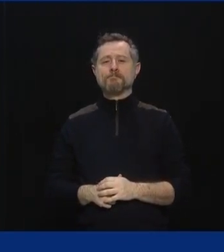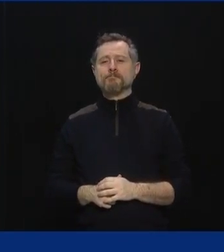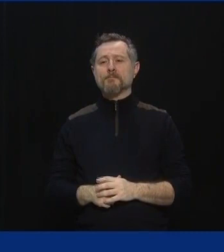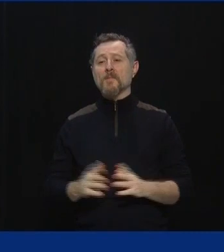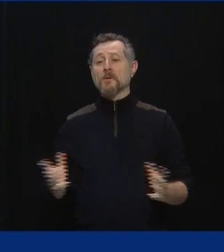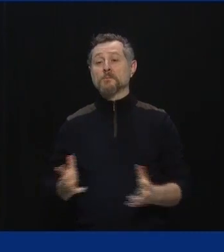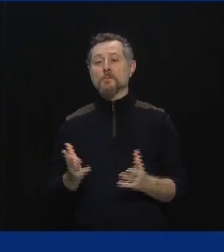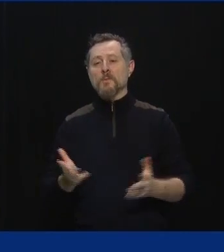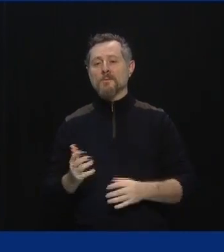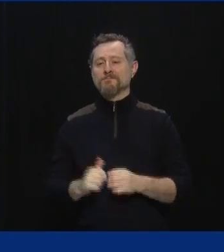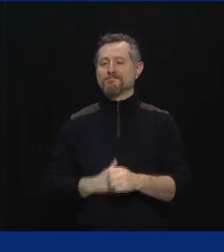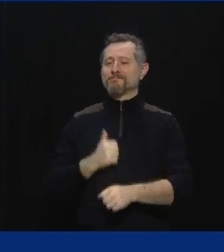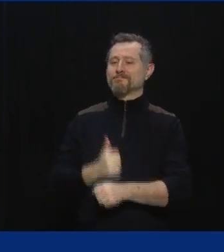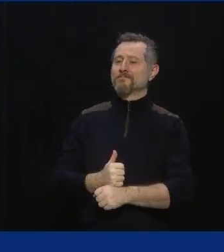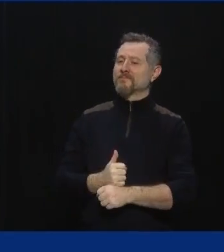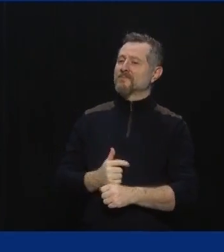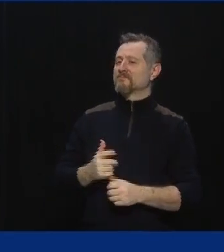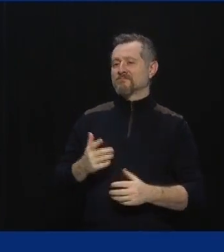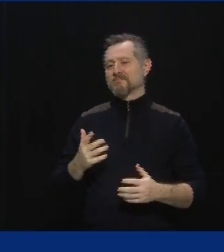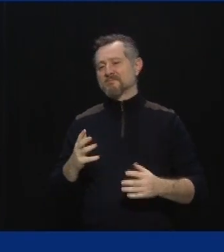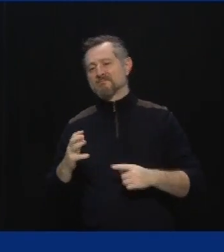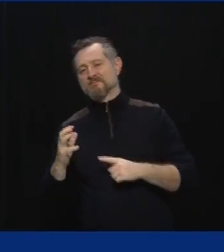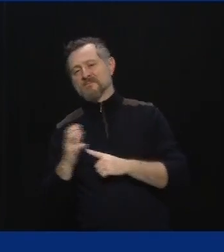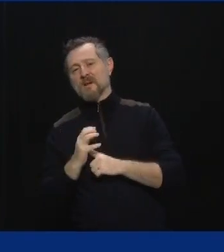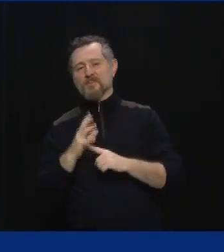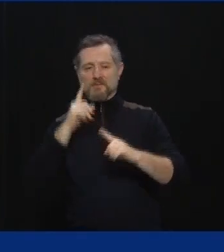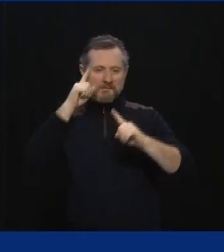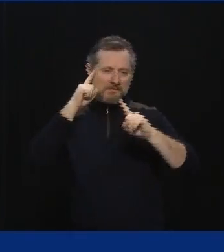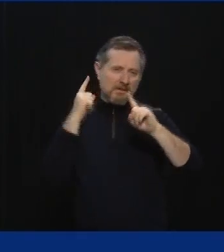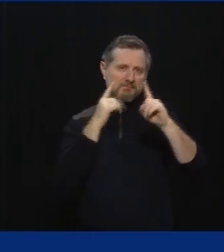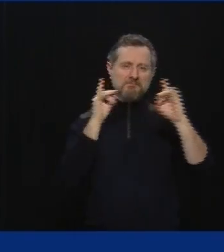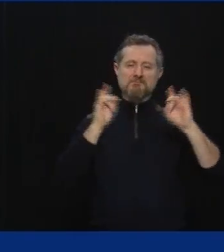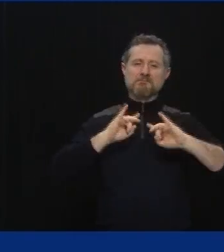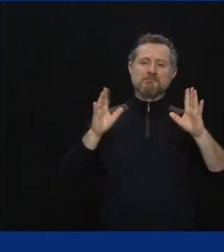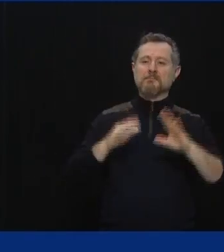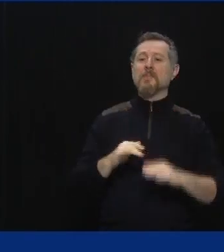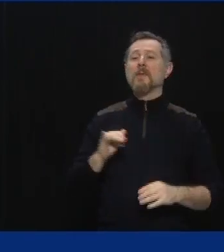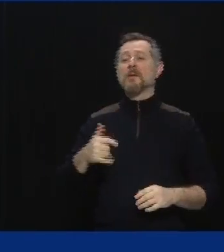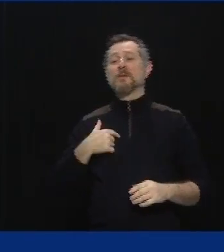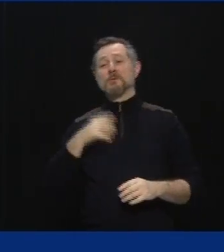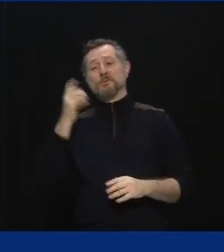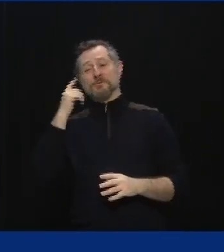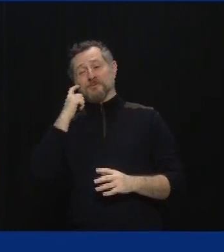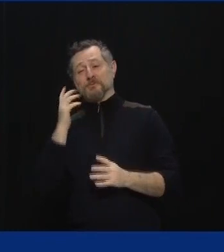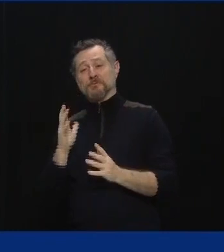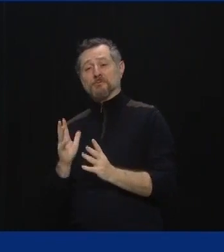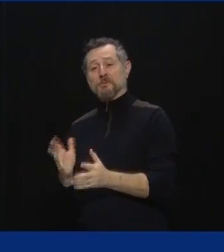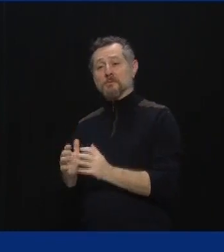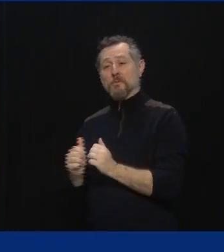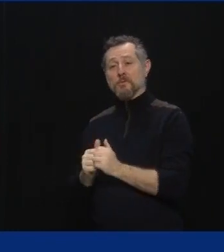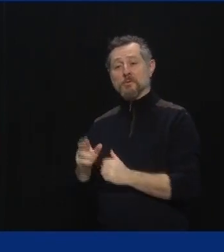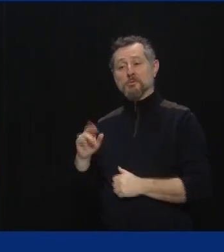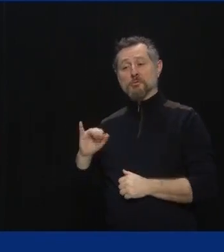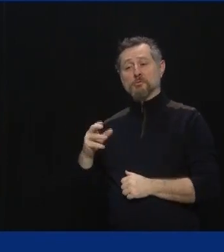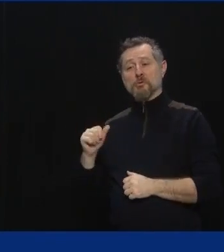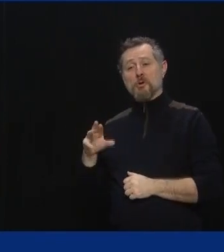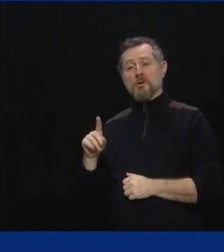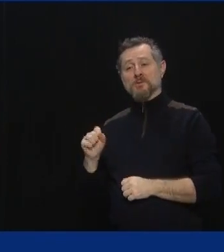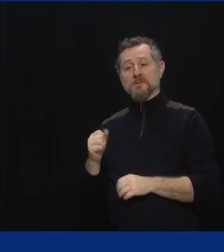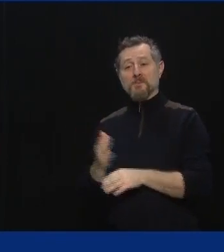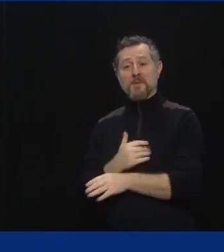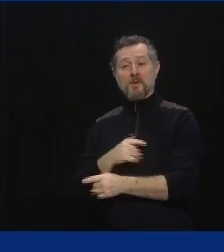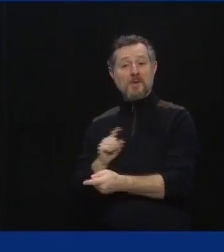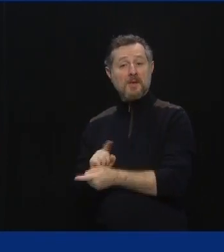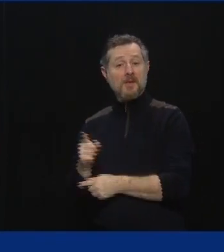to set high bars. In fact, as I was discussing with the borough president, before I met him, I actually did not